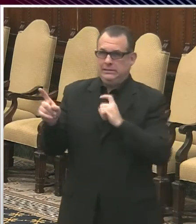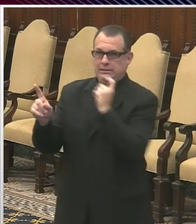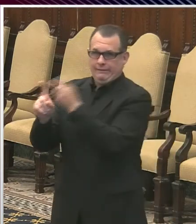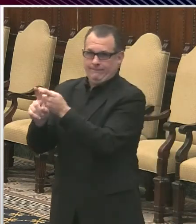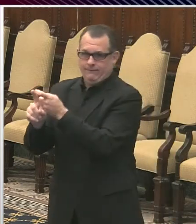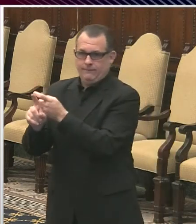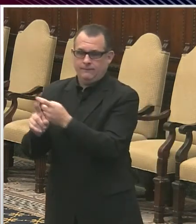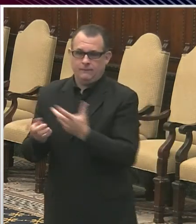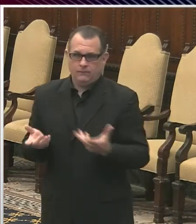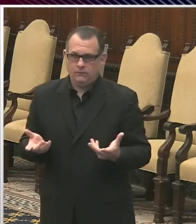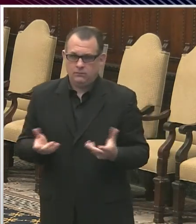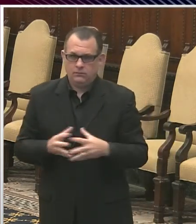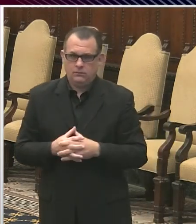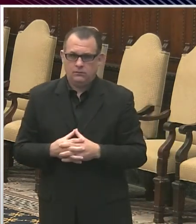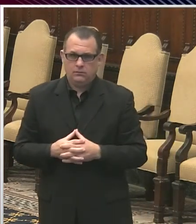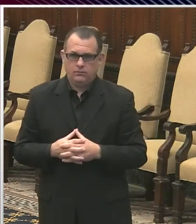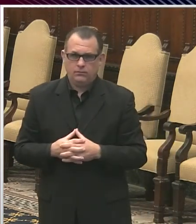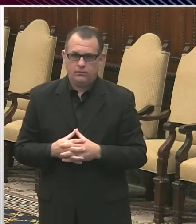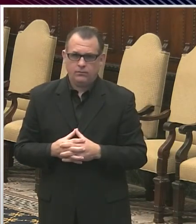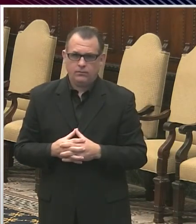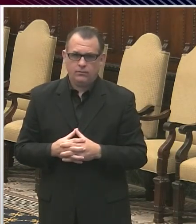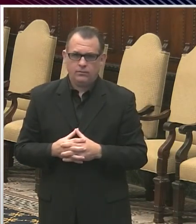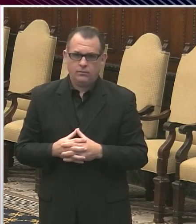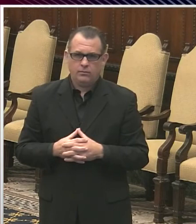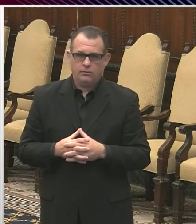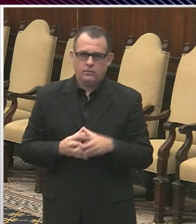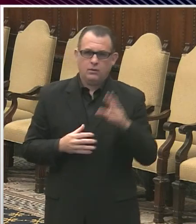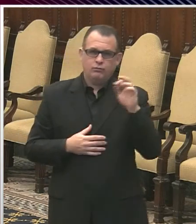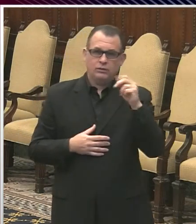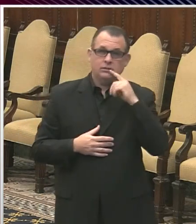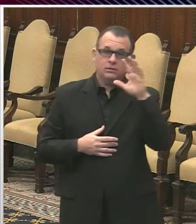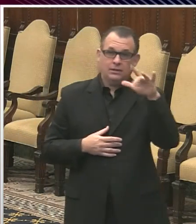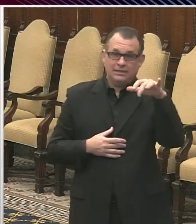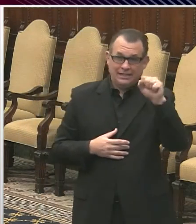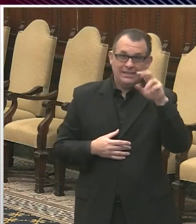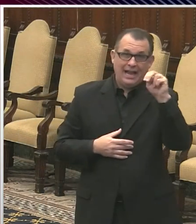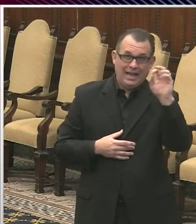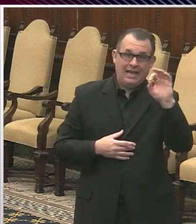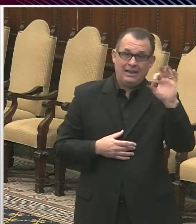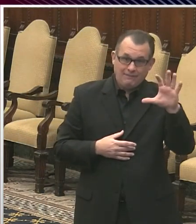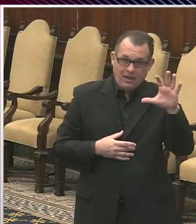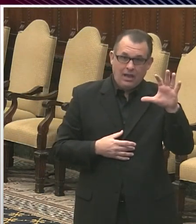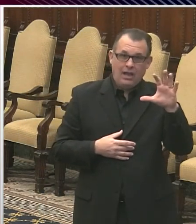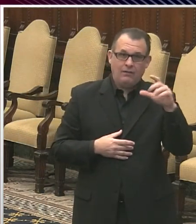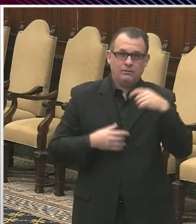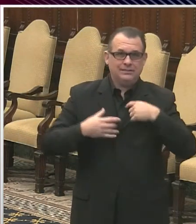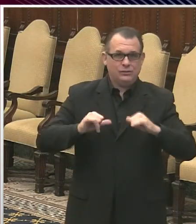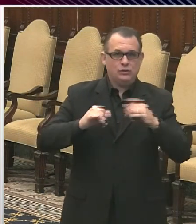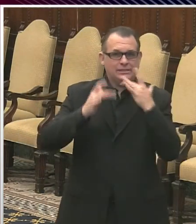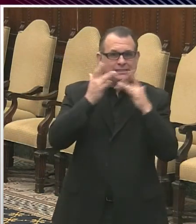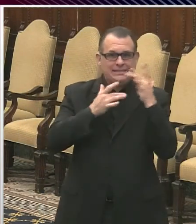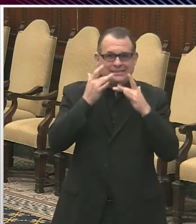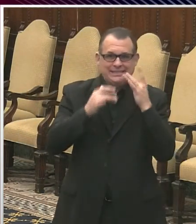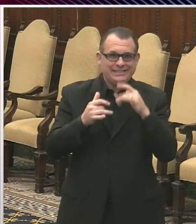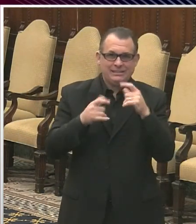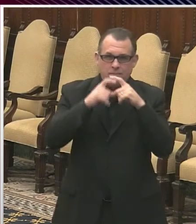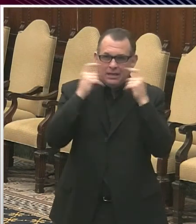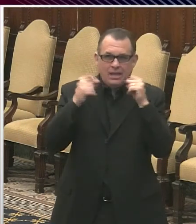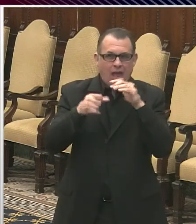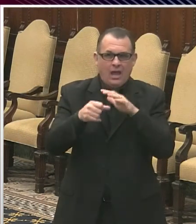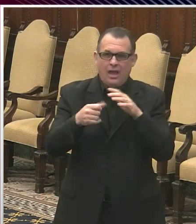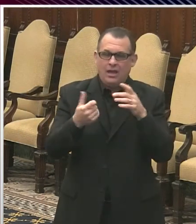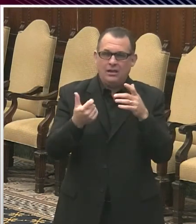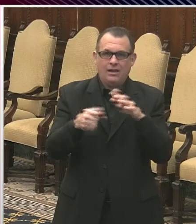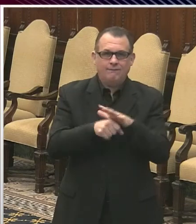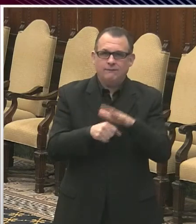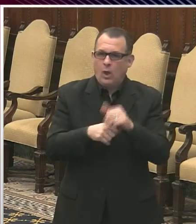or sanitation workers? Yeah, so N95 masks, we're still extremely short on N95 masks. So